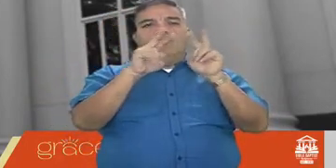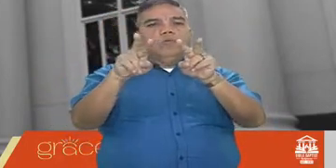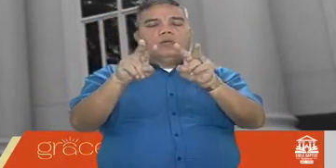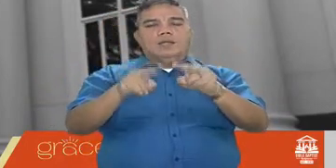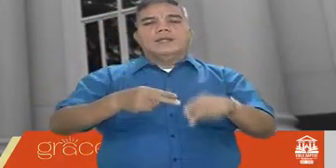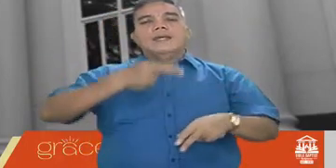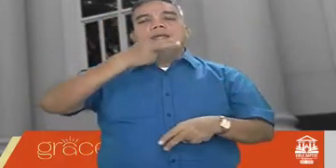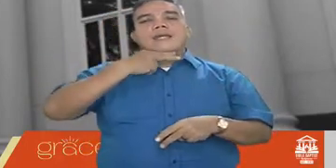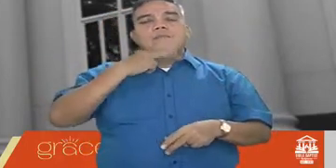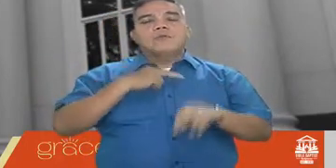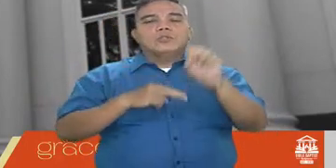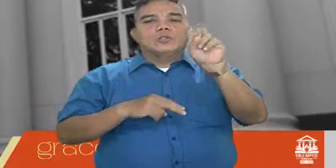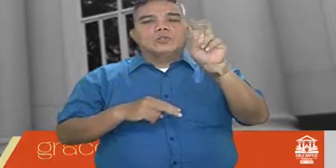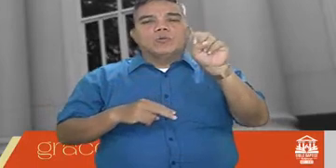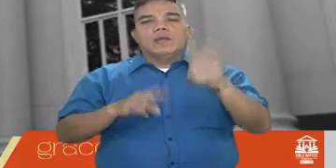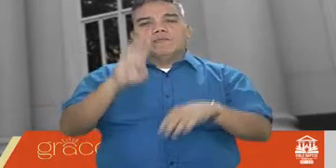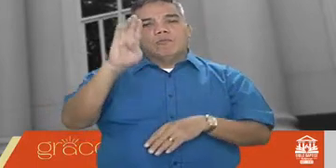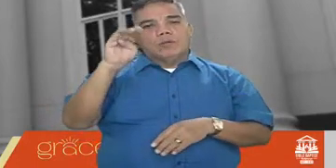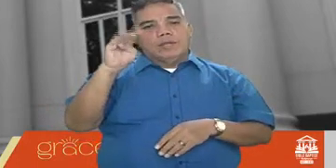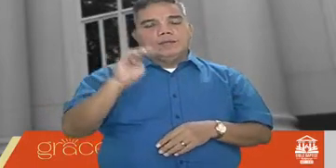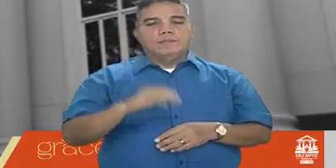at Hebrews 12:14.